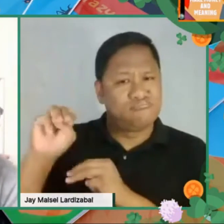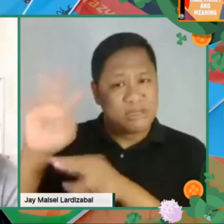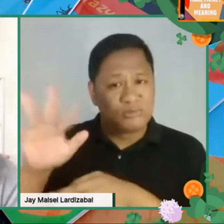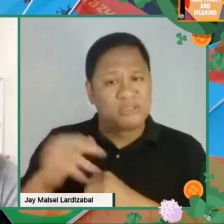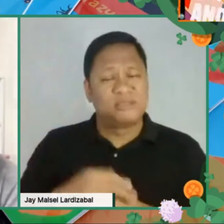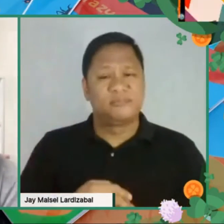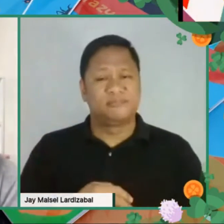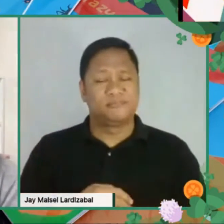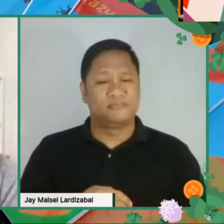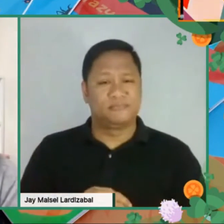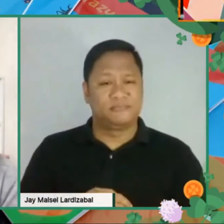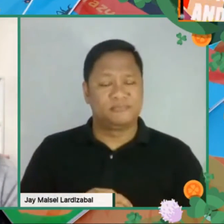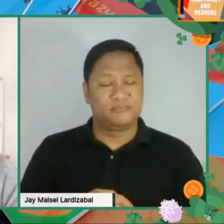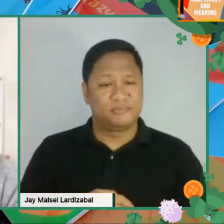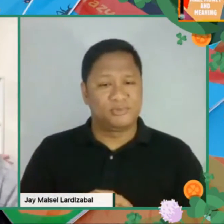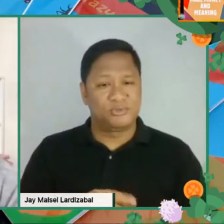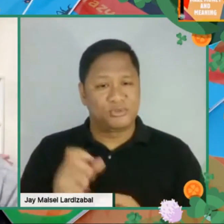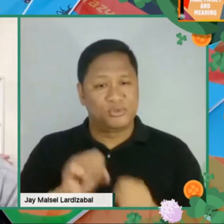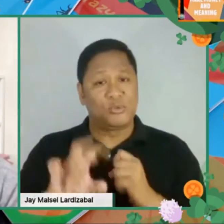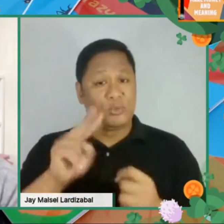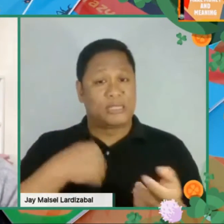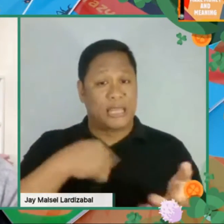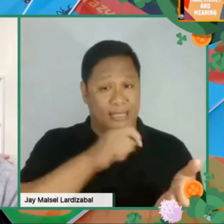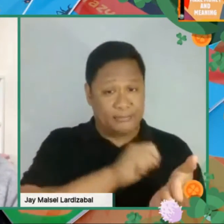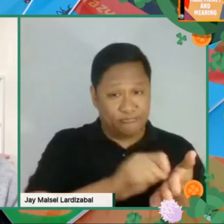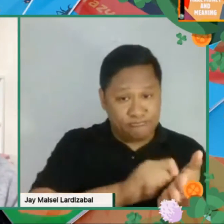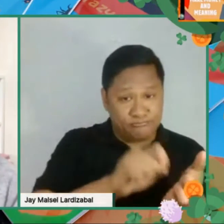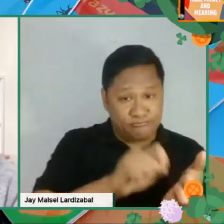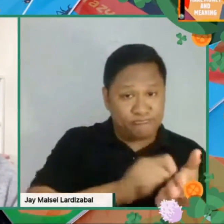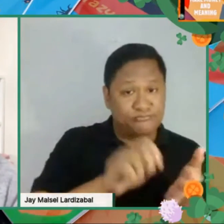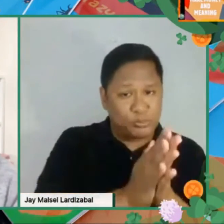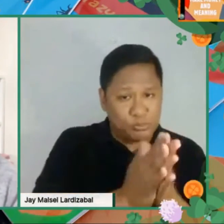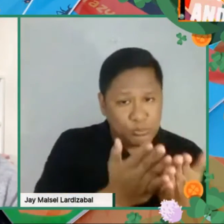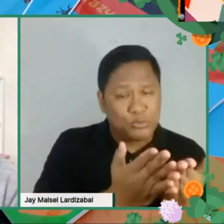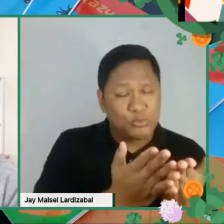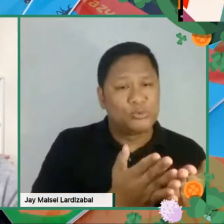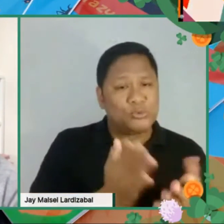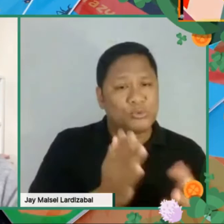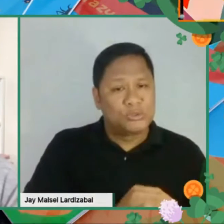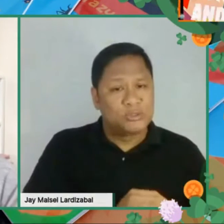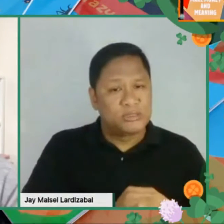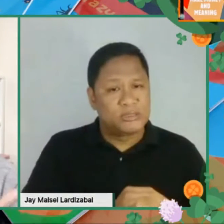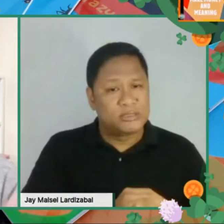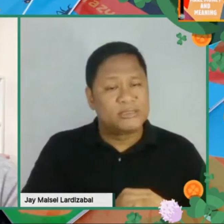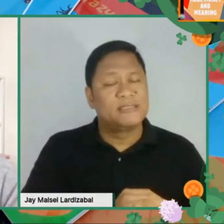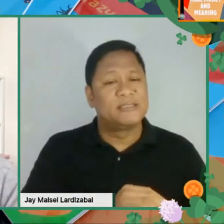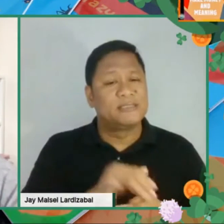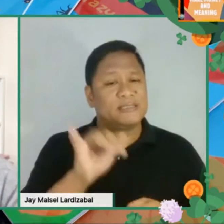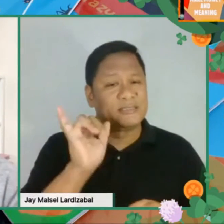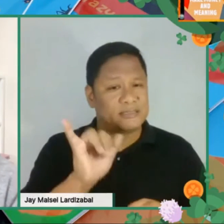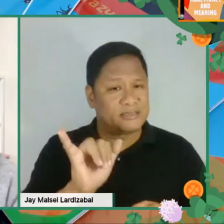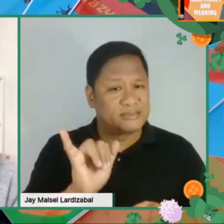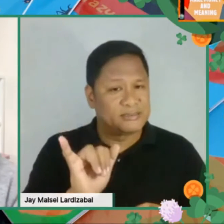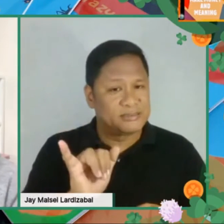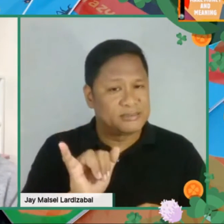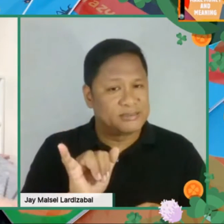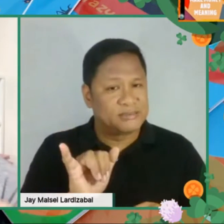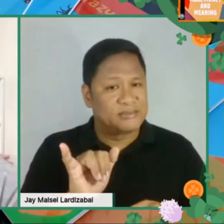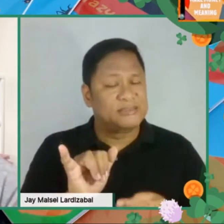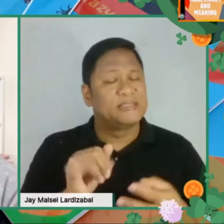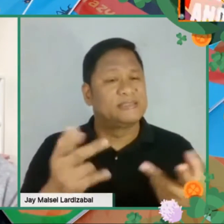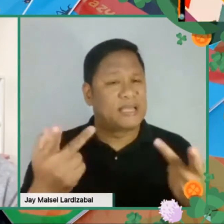So when I wrote this book, and yeah, I wrote that book, and it takes a village to write that book